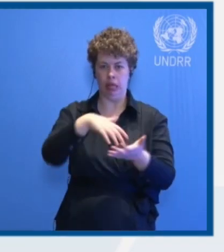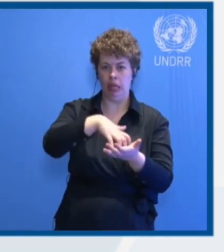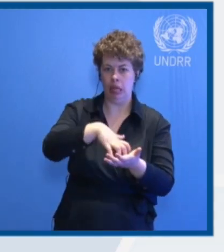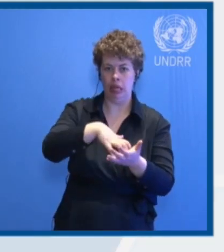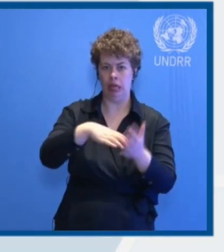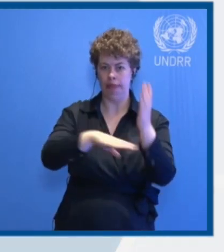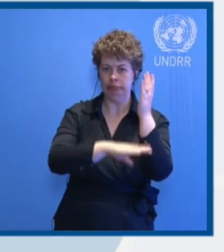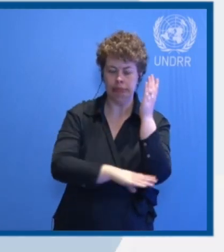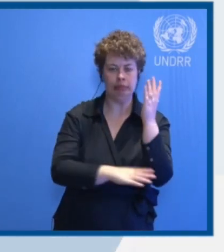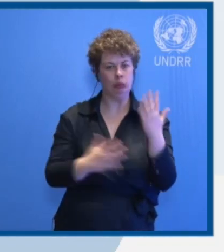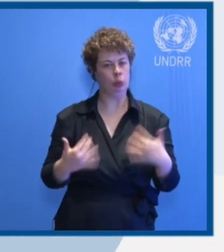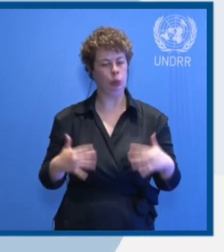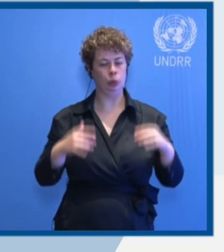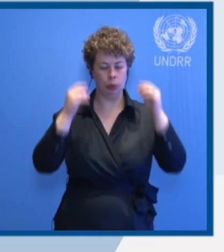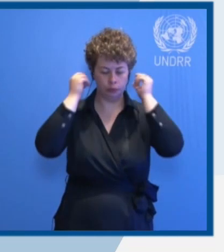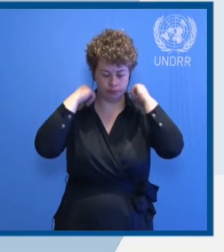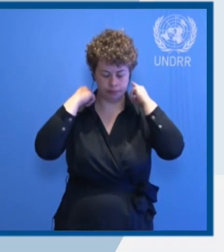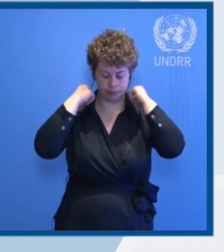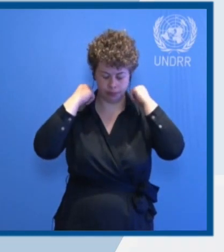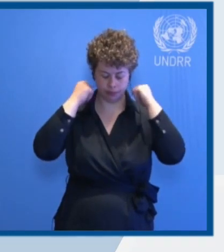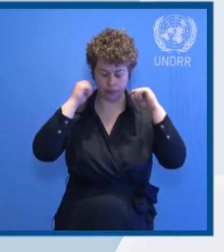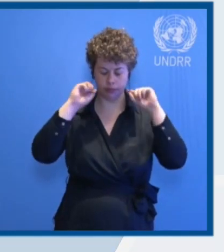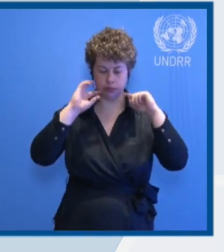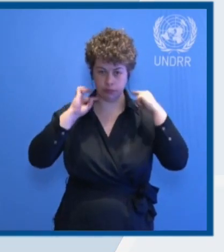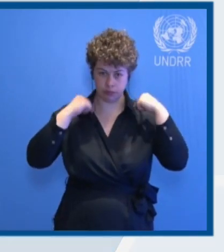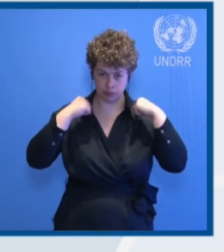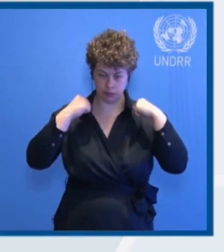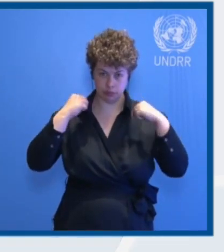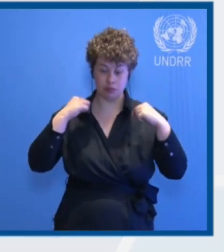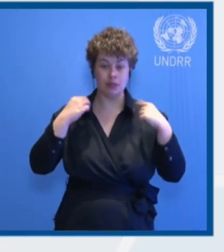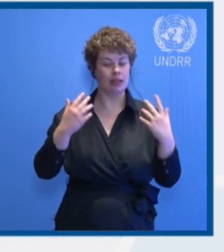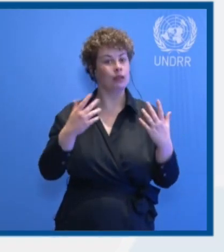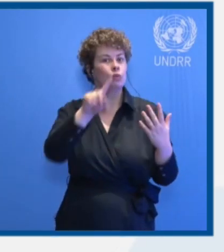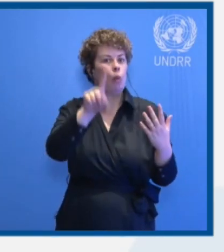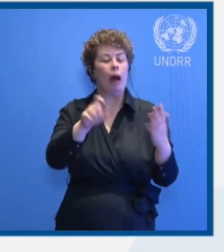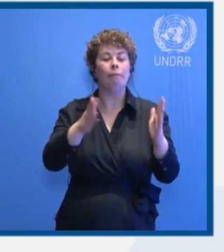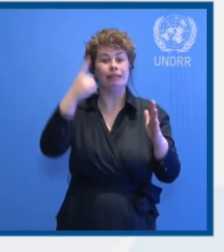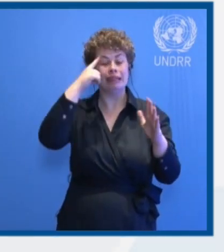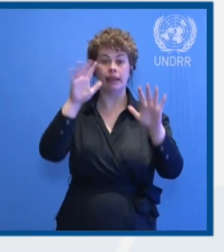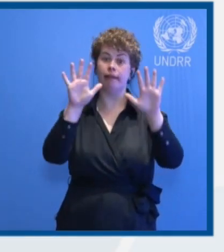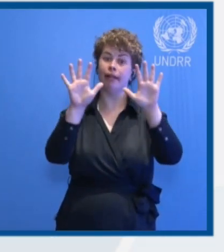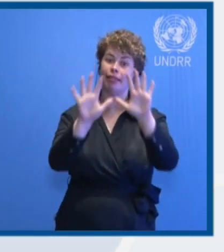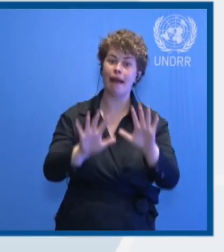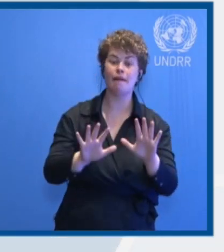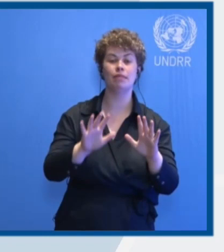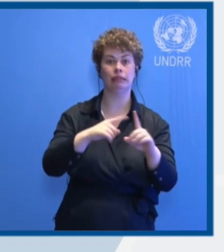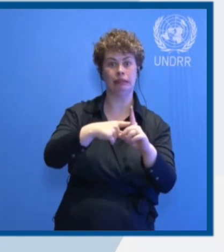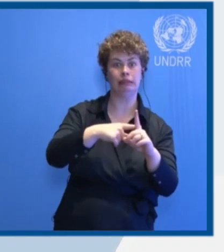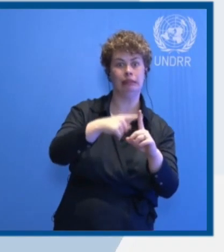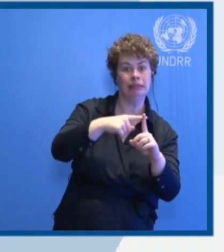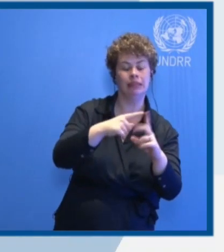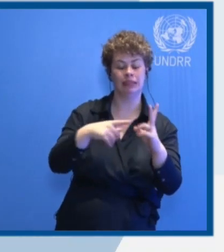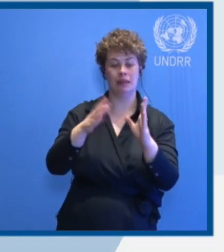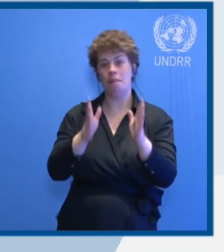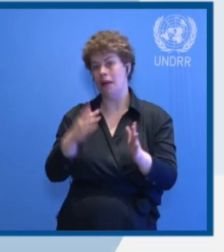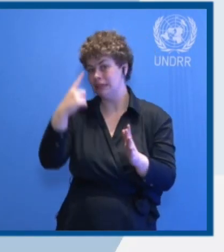in the climate arguments. We are looking at use of local resources, which is a very good approach, but as we also